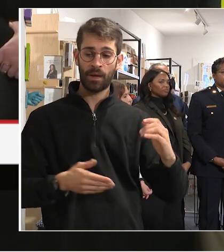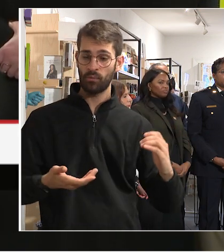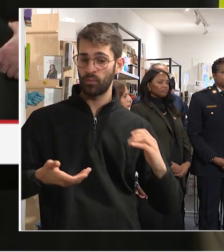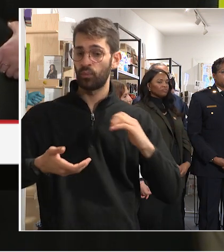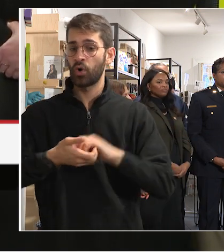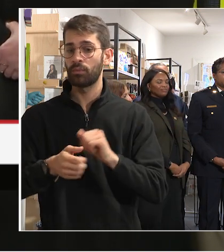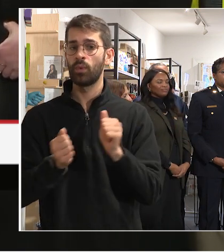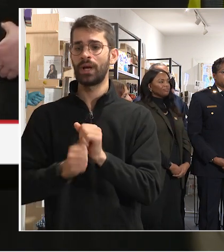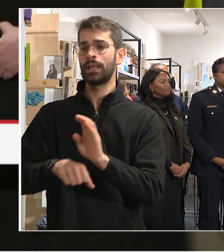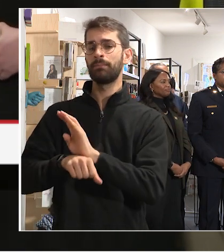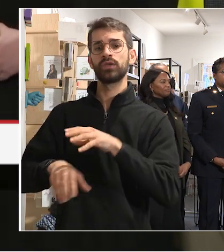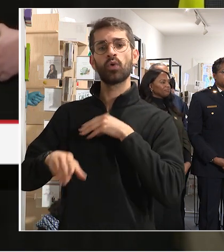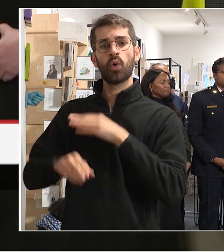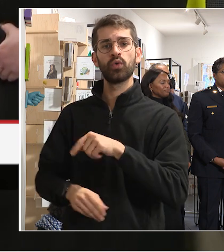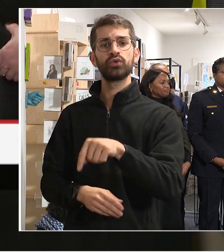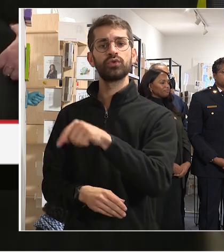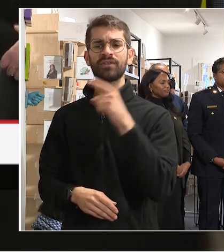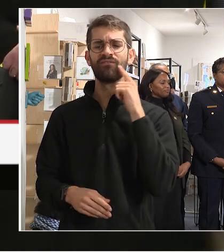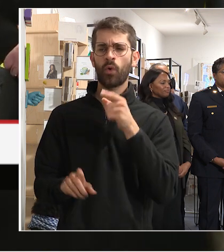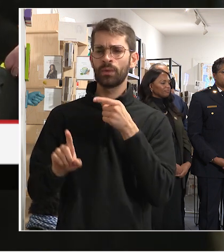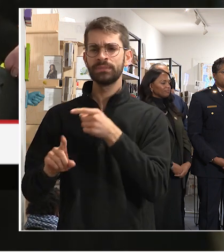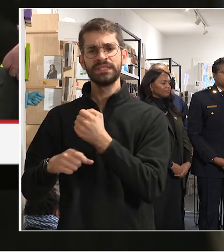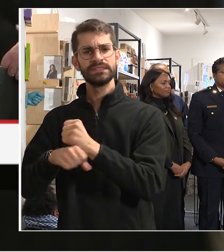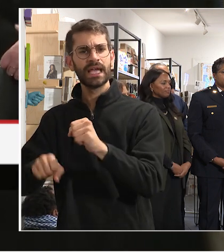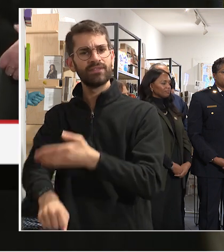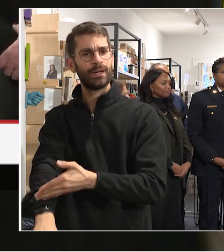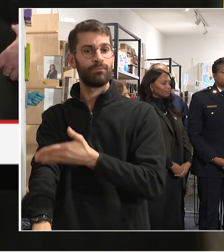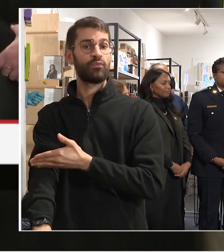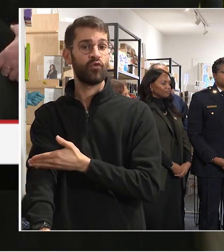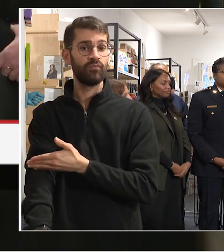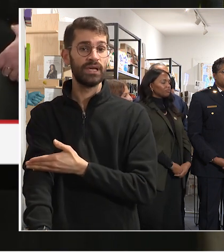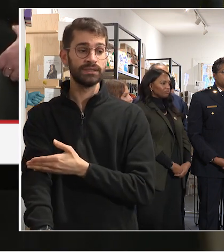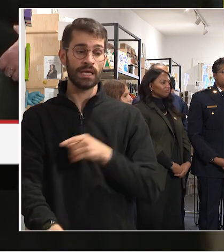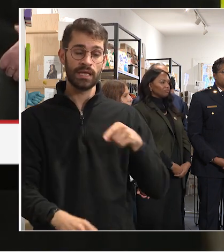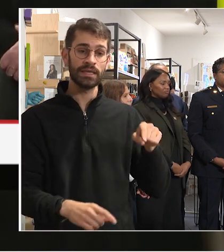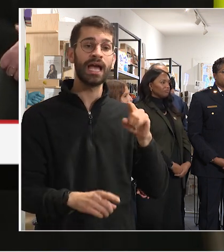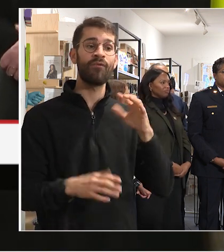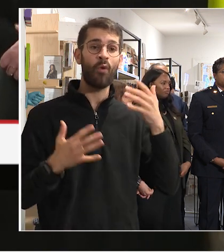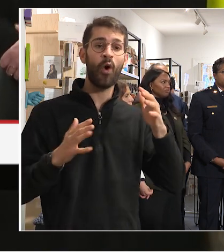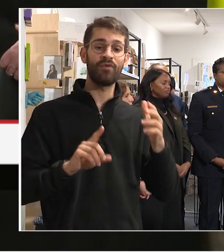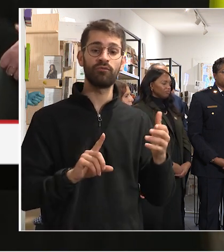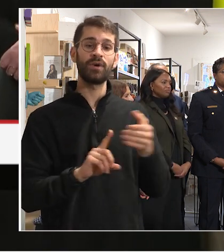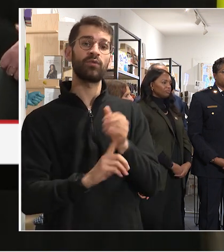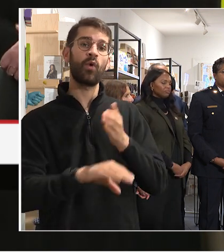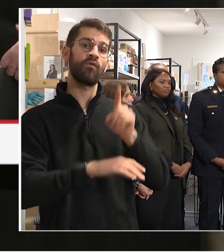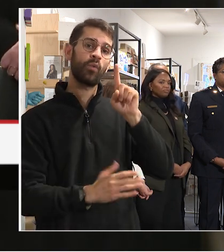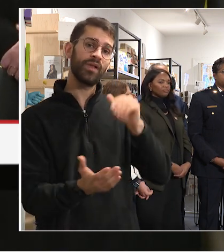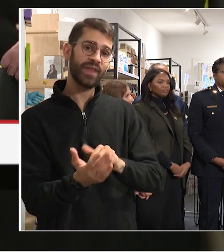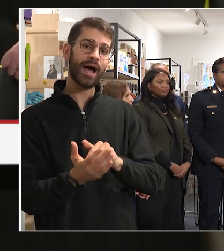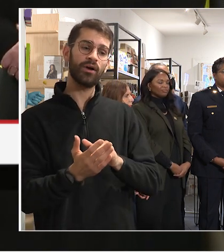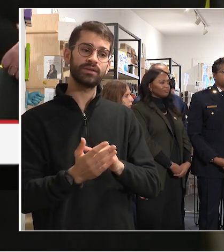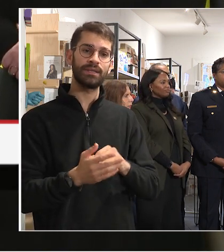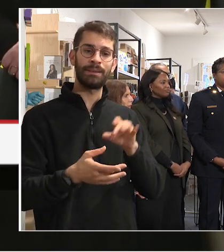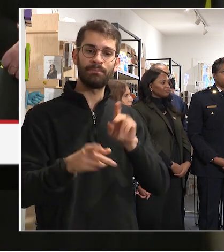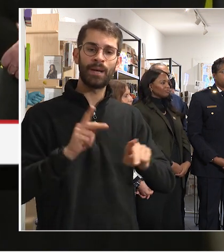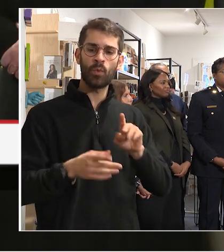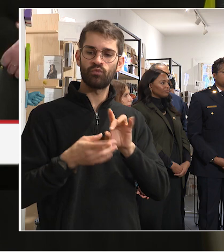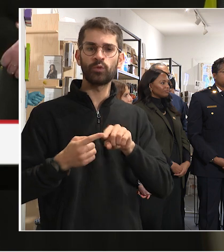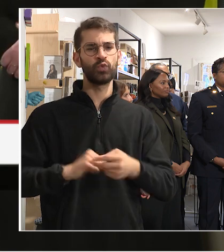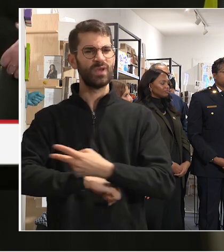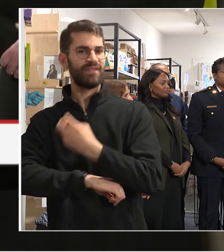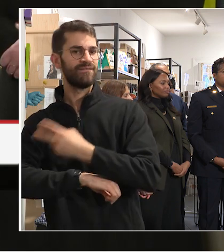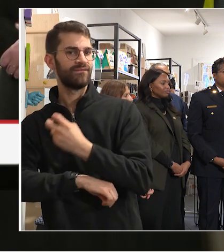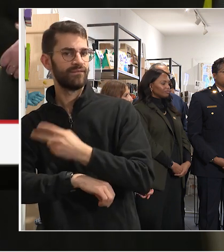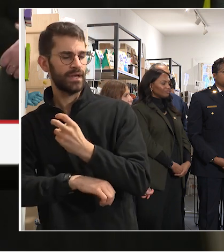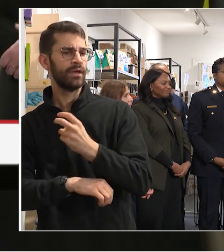safety improvements and making nearly 1,000 theft arrests. So we're getting more and more businesses connected